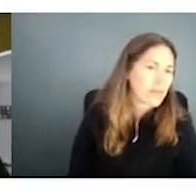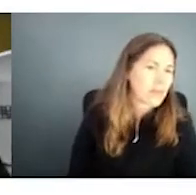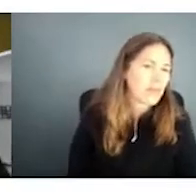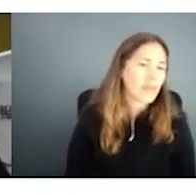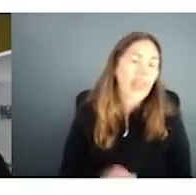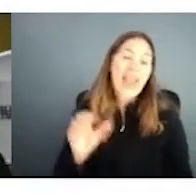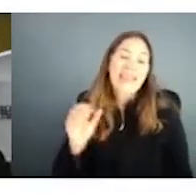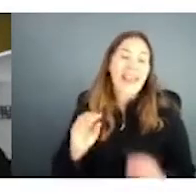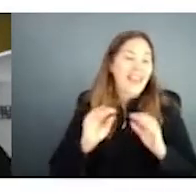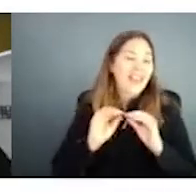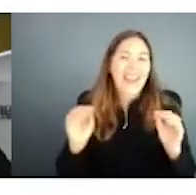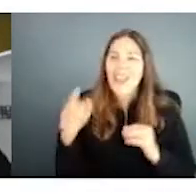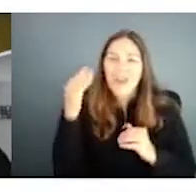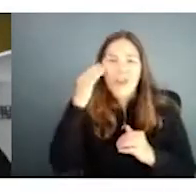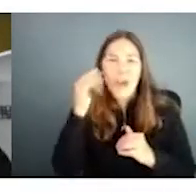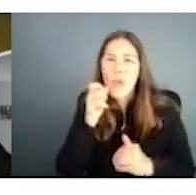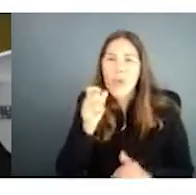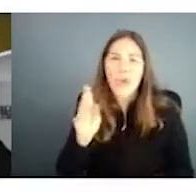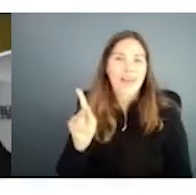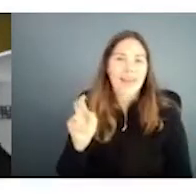yeah, none of them know who Ken Burns is,